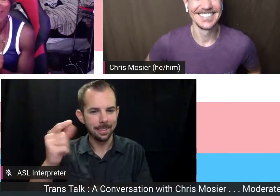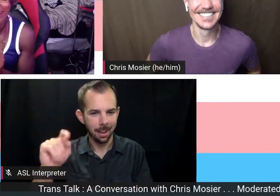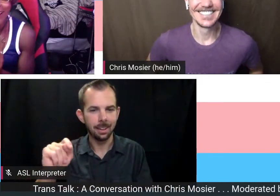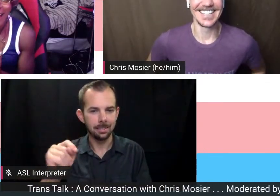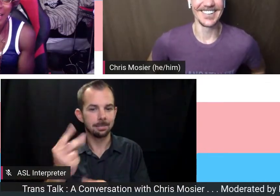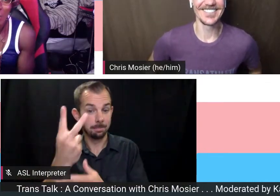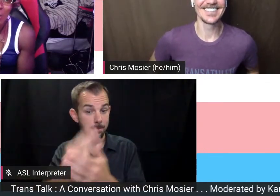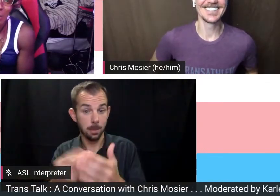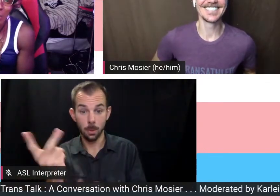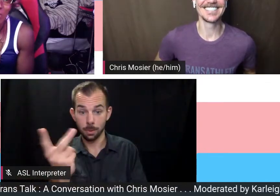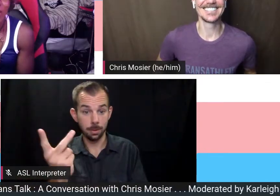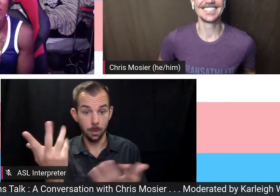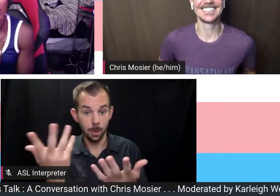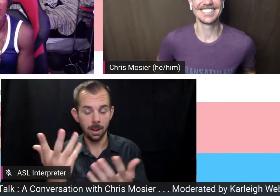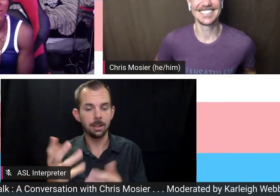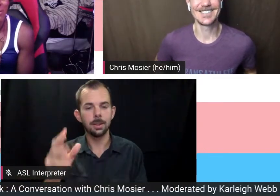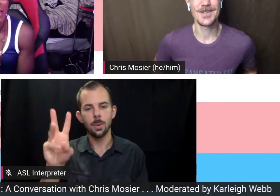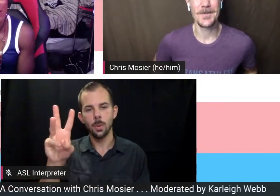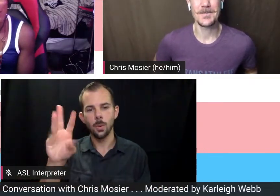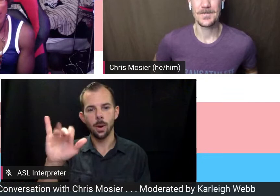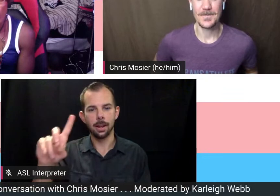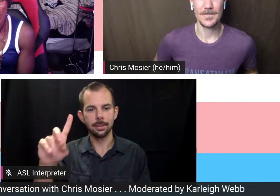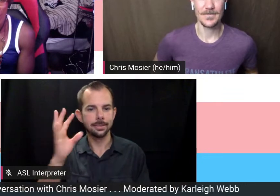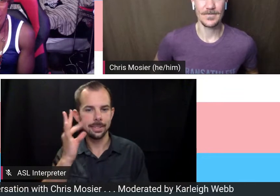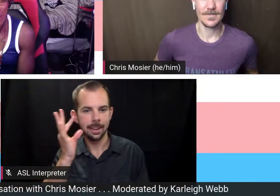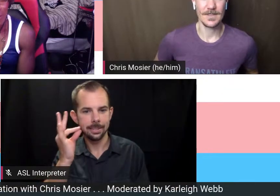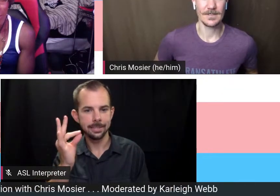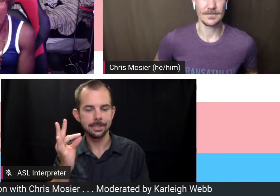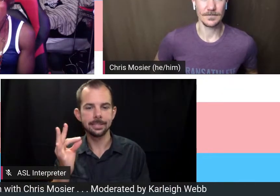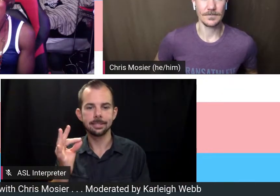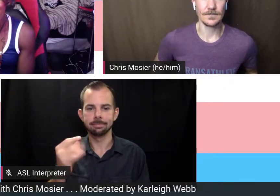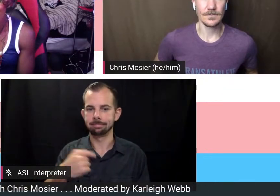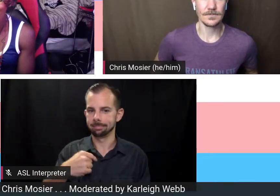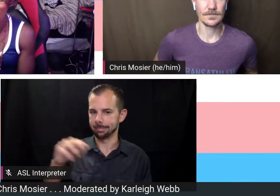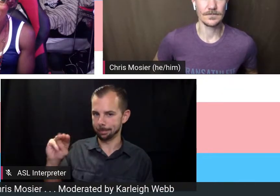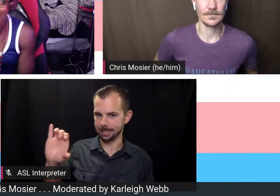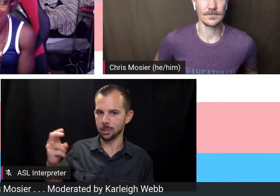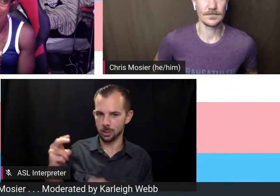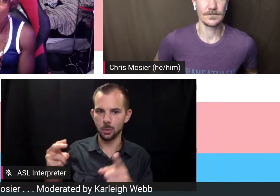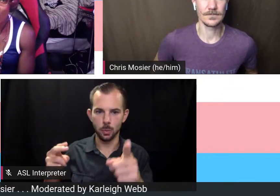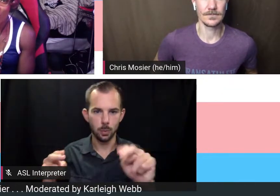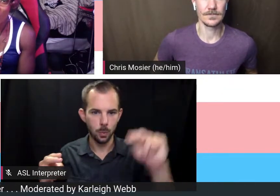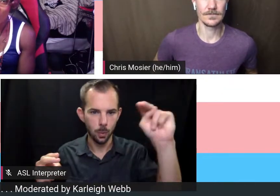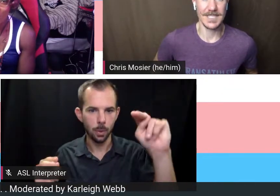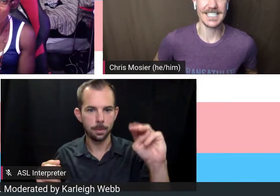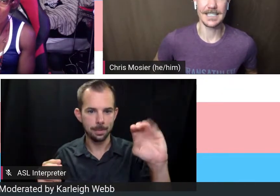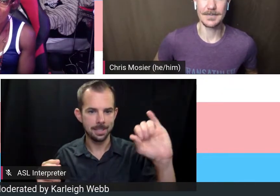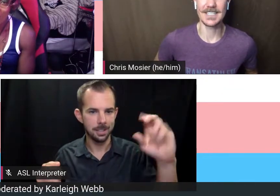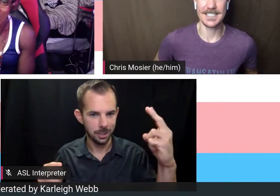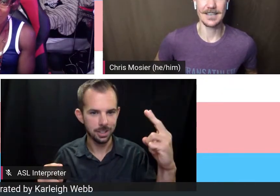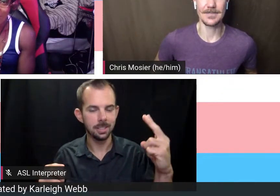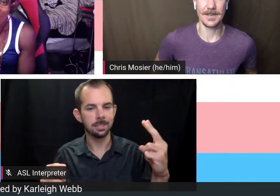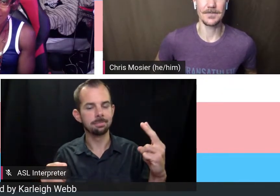Michigan. At Northern Michigan, it seemed you had a mantra. Busy meant safe. Busy did mean safe,